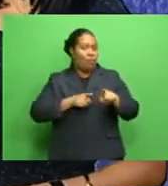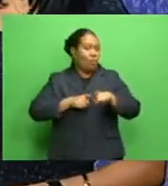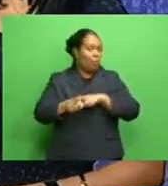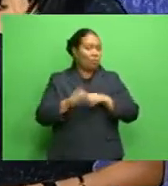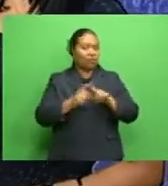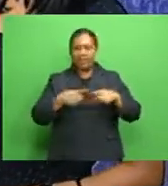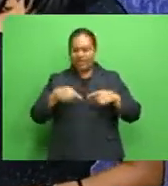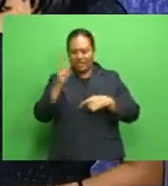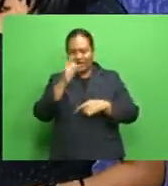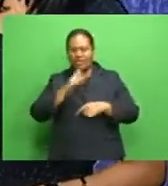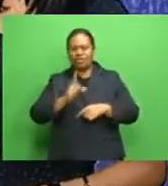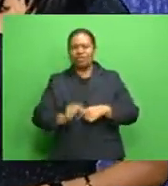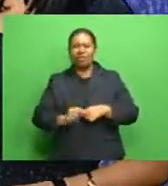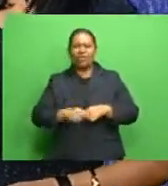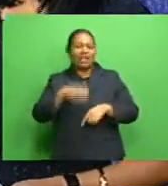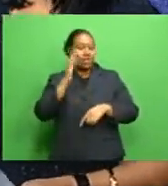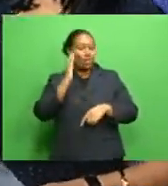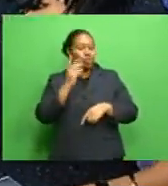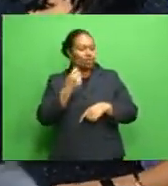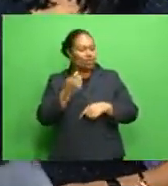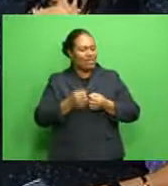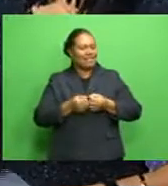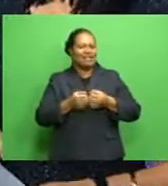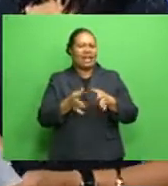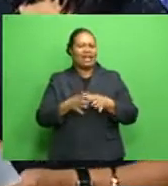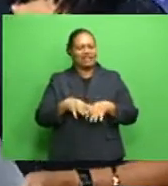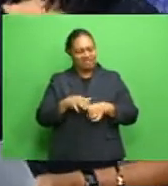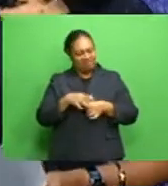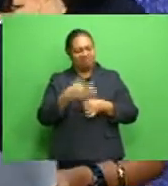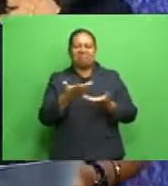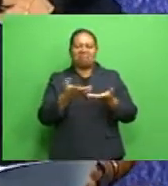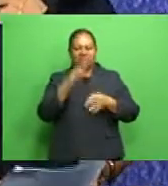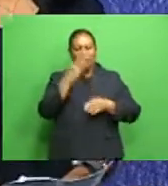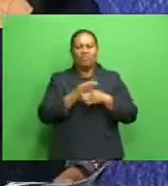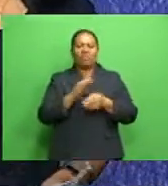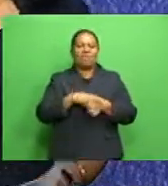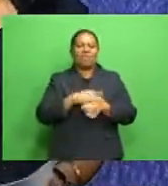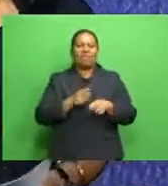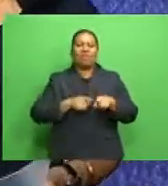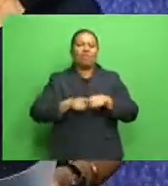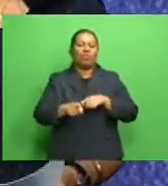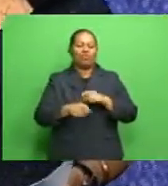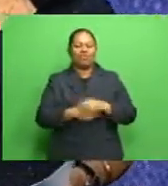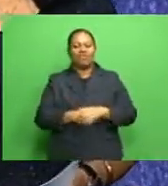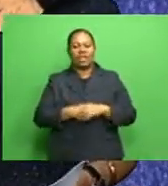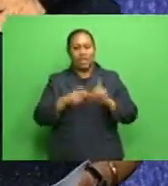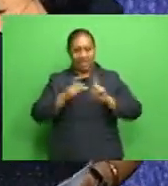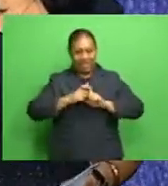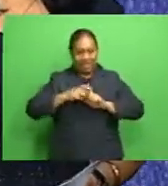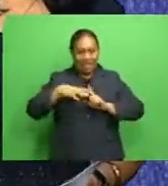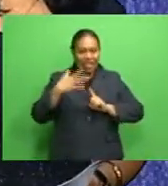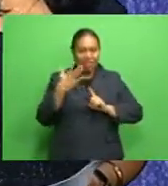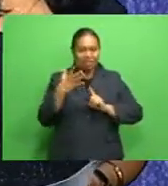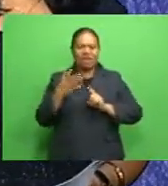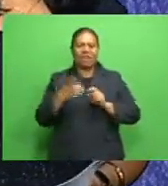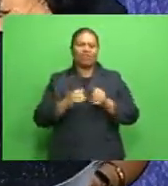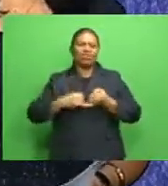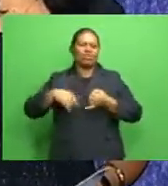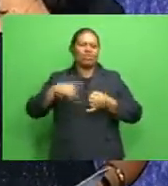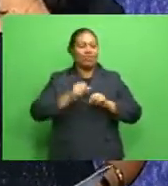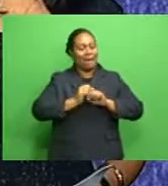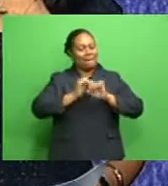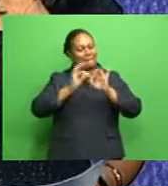do, and with school starting soon, hope you made the most of it. Eastwards from Pekhava to Siva, a brighter day